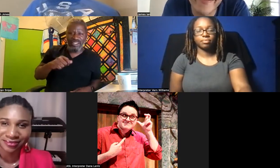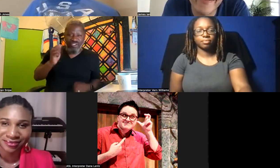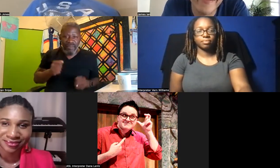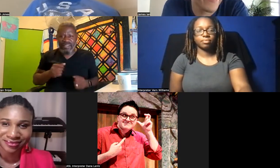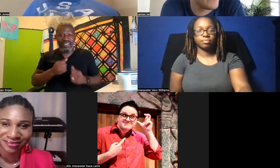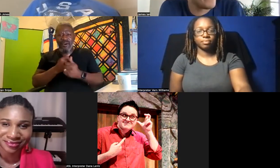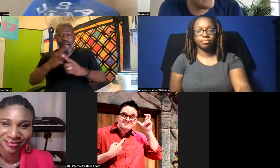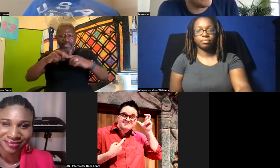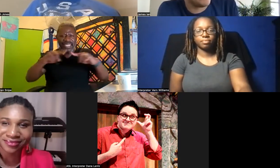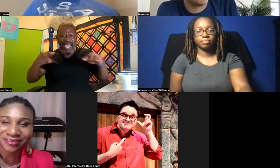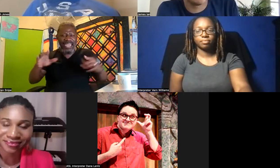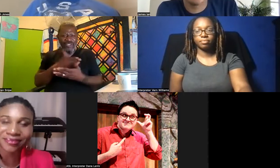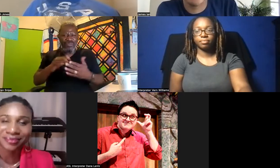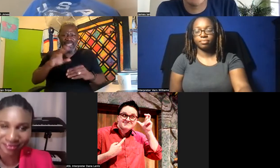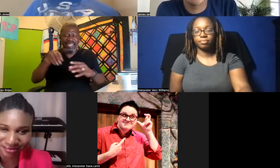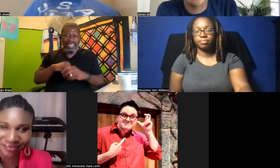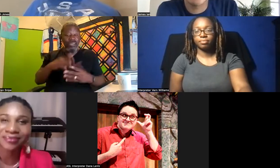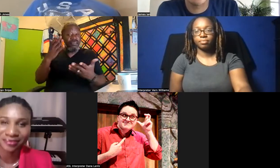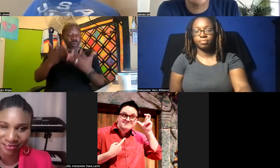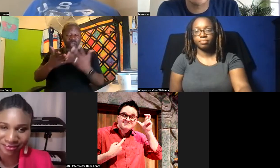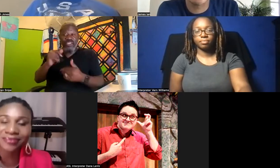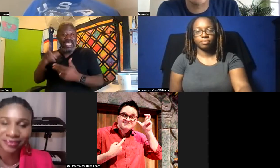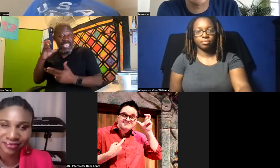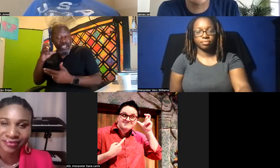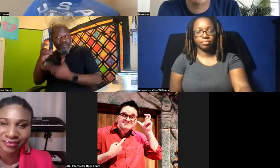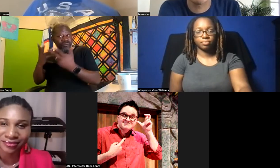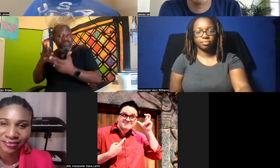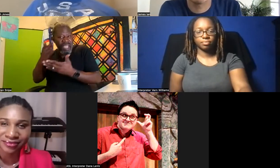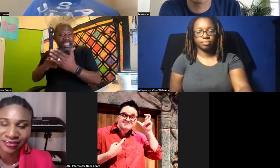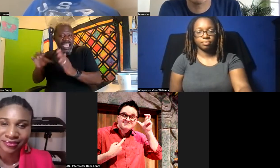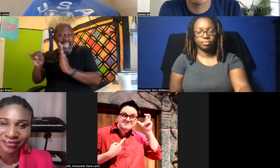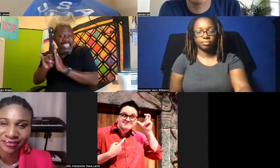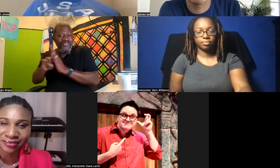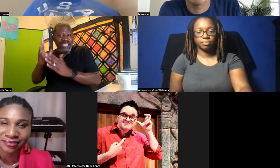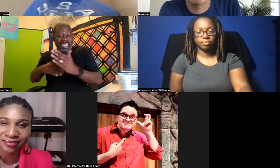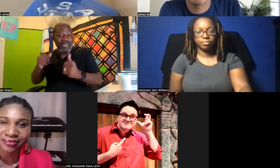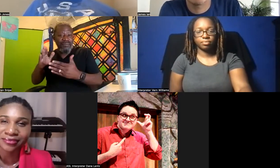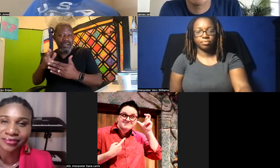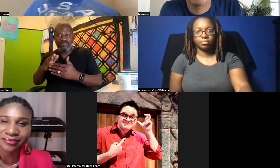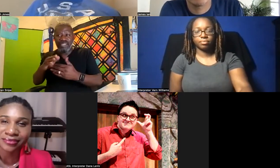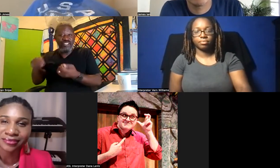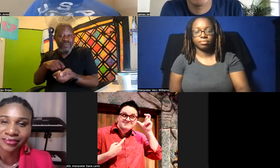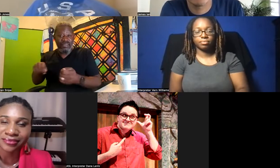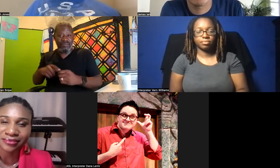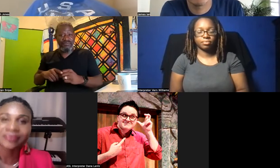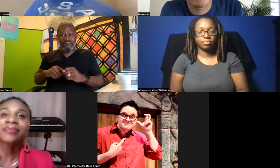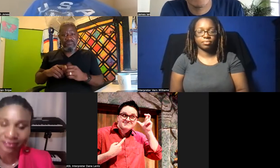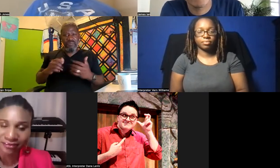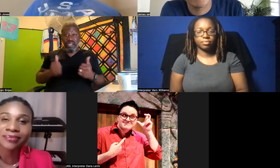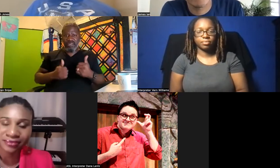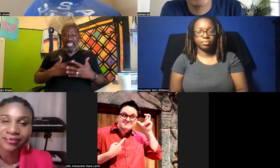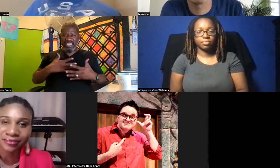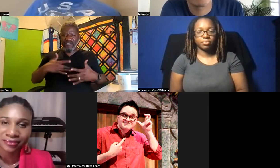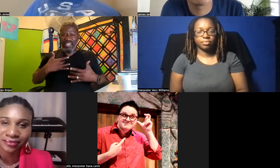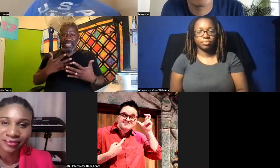bass, the drums, all these kind of instruments in it. Whether they hear it, maybe they can identify some of the instruments,